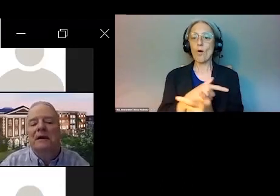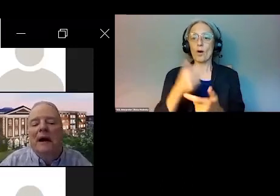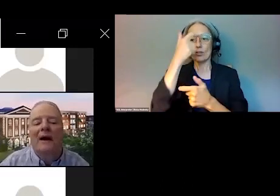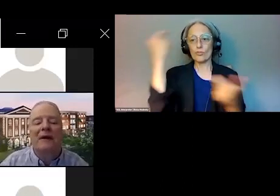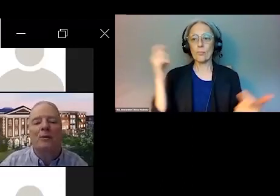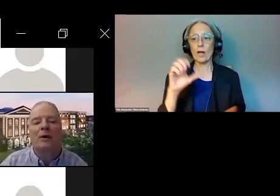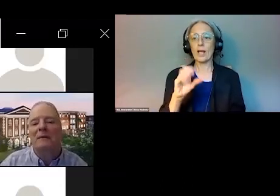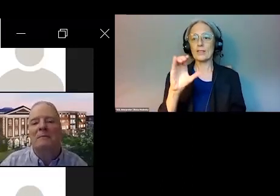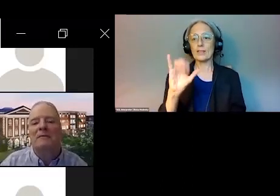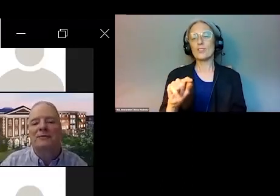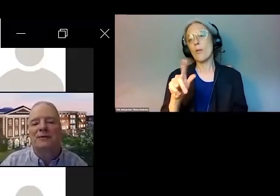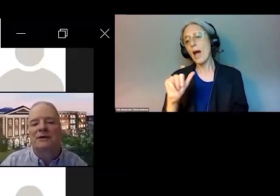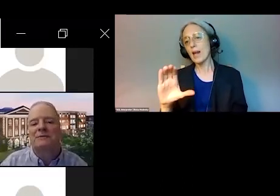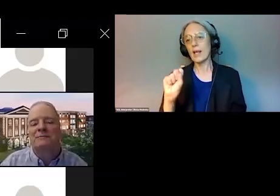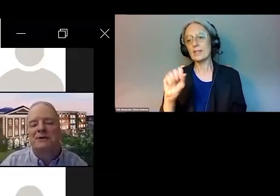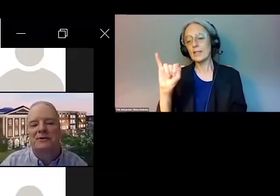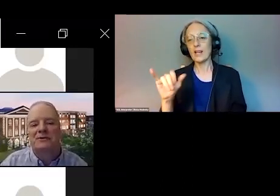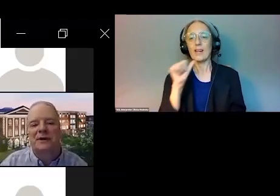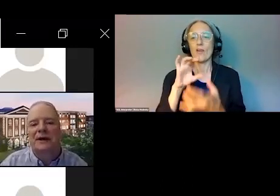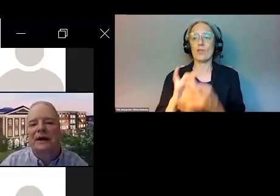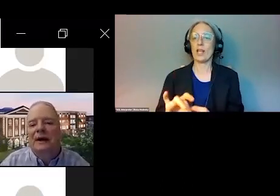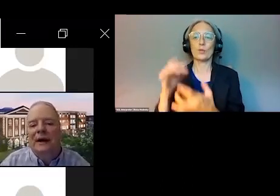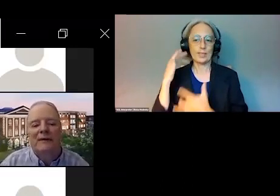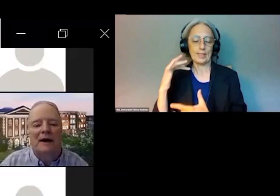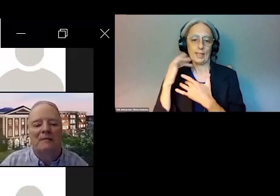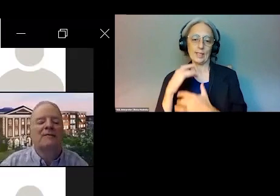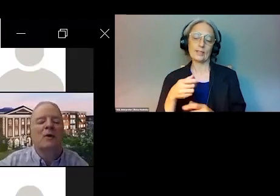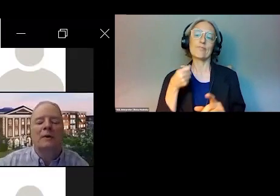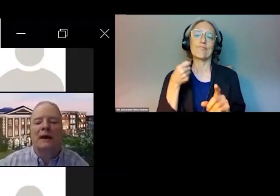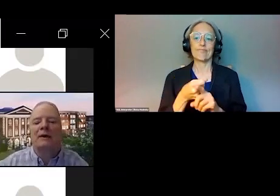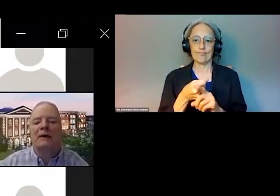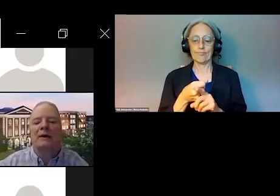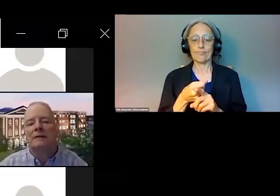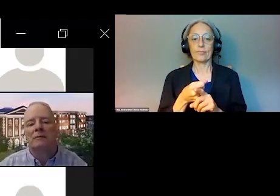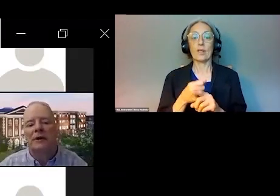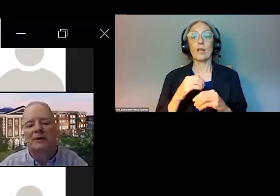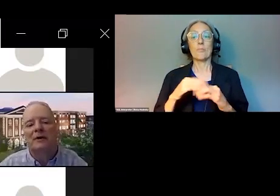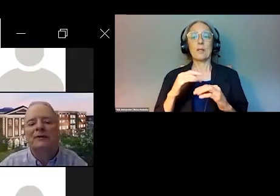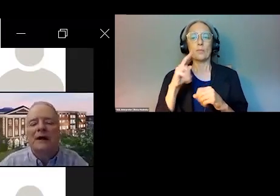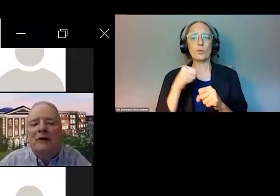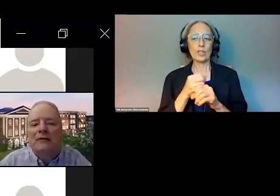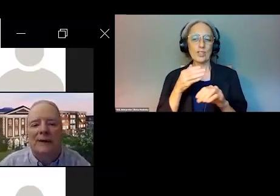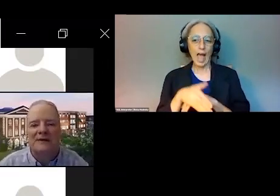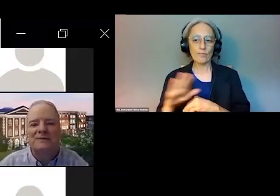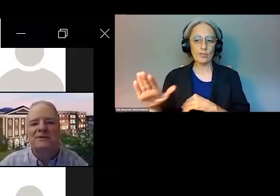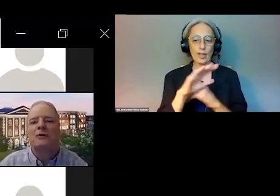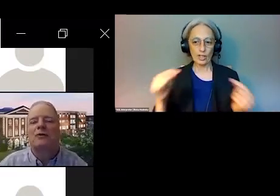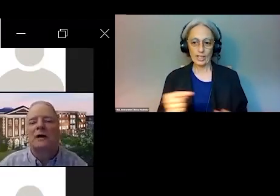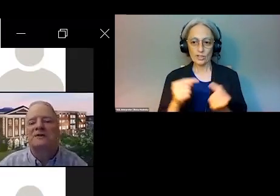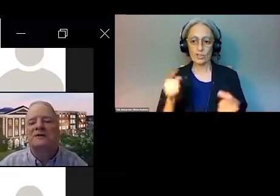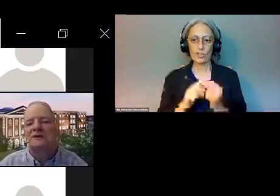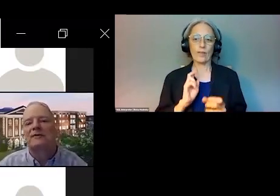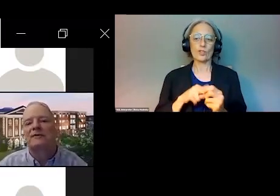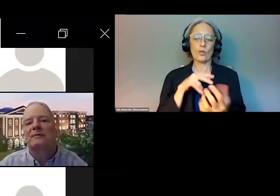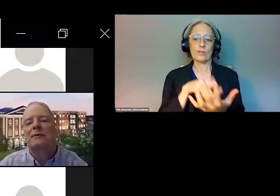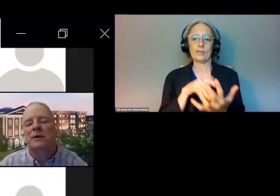disease related, and they were a minimum of 2 years post-injury at the time of enrollment, and all of them were adults. So again, this